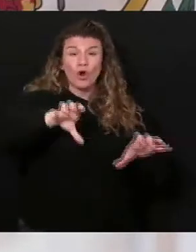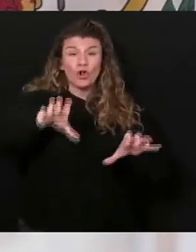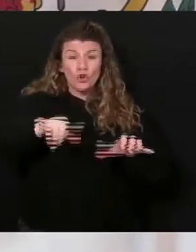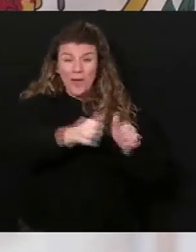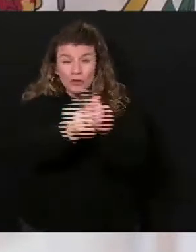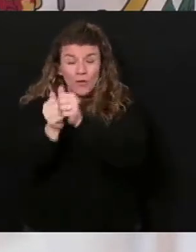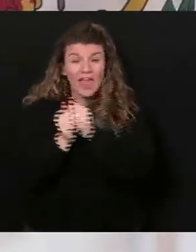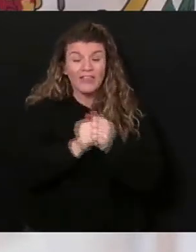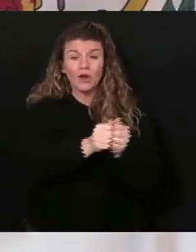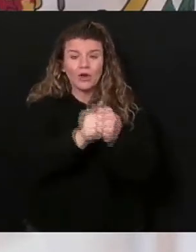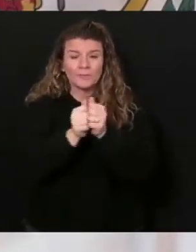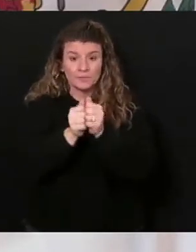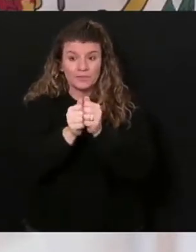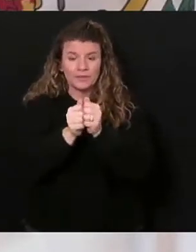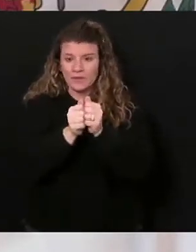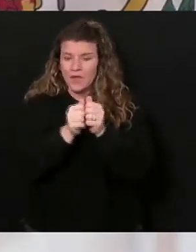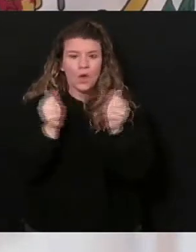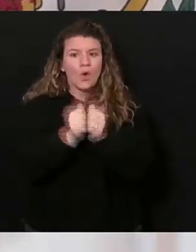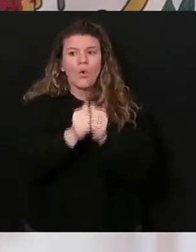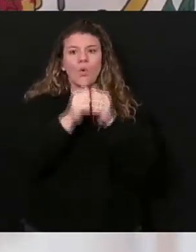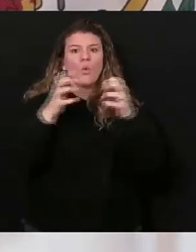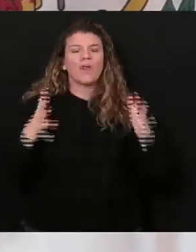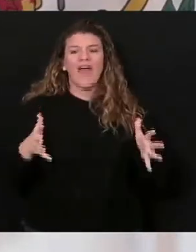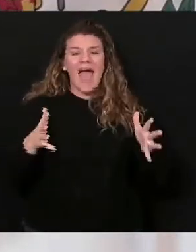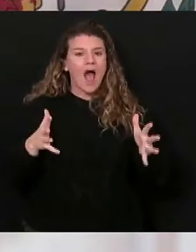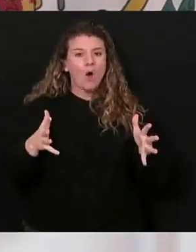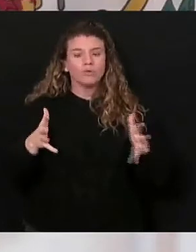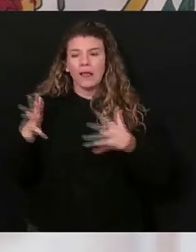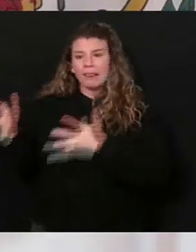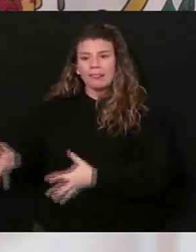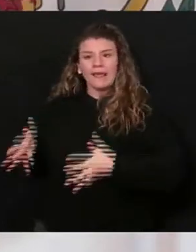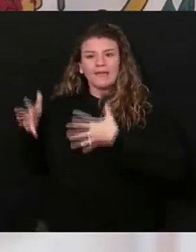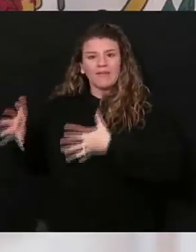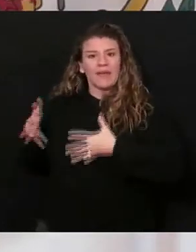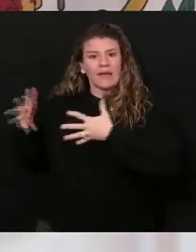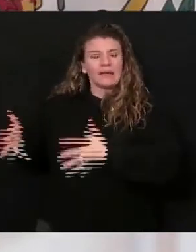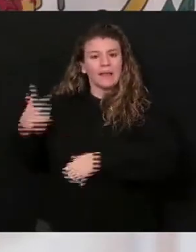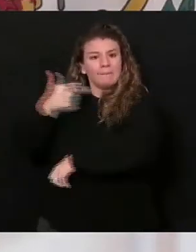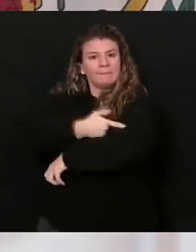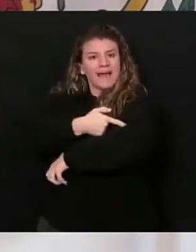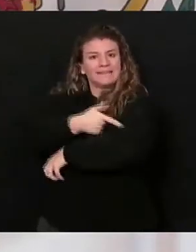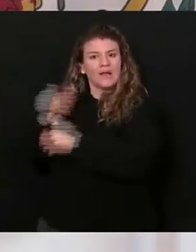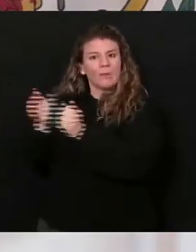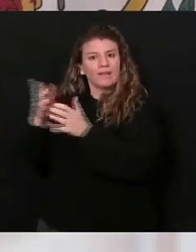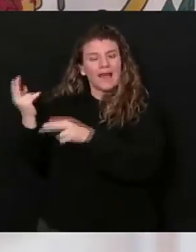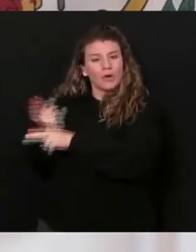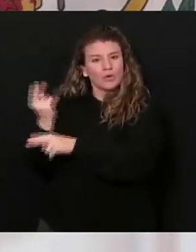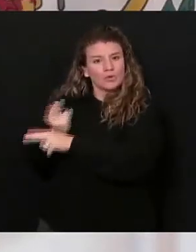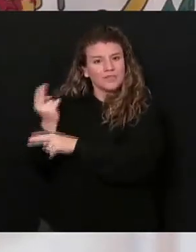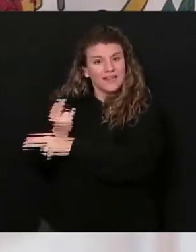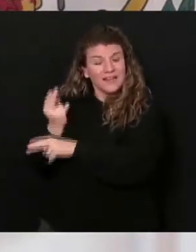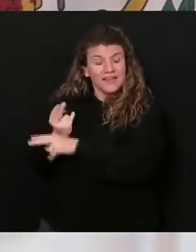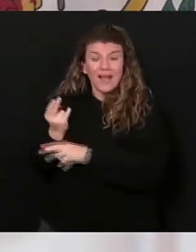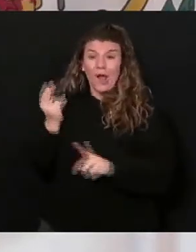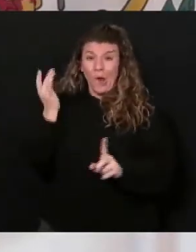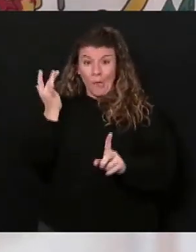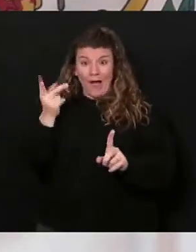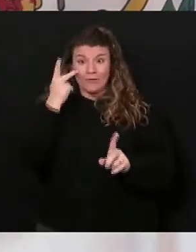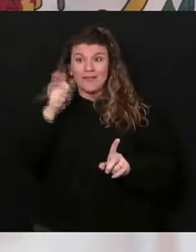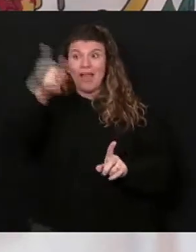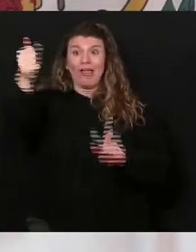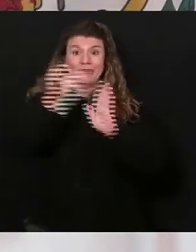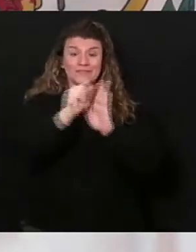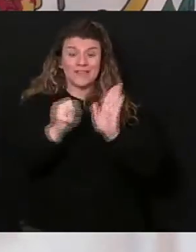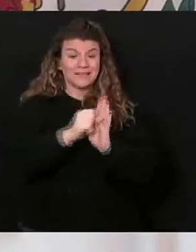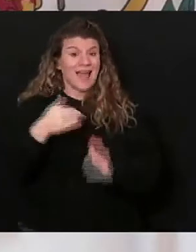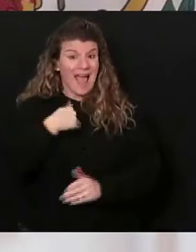it without a backlog of vaccines sitting in a warehouse, as is happening with a lot of different states.